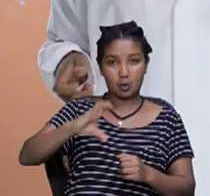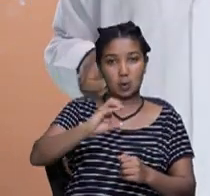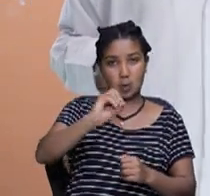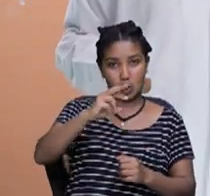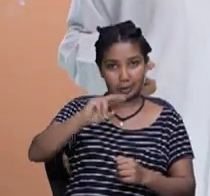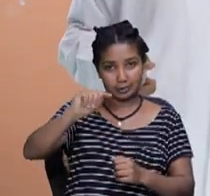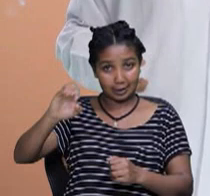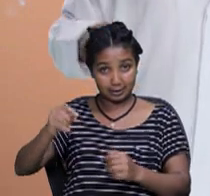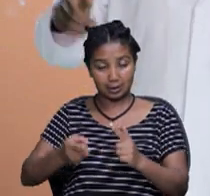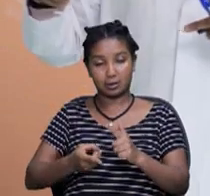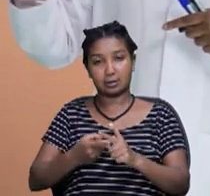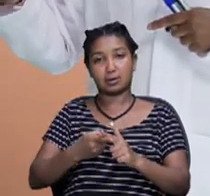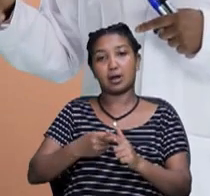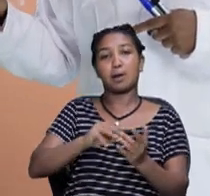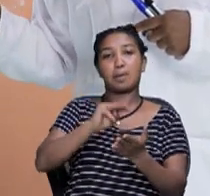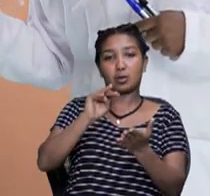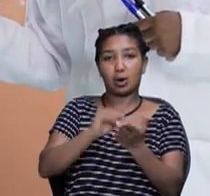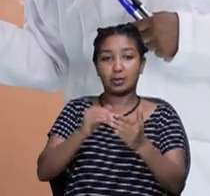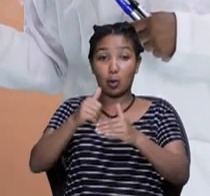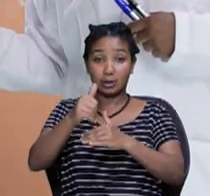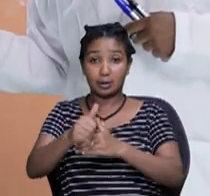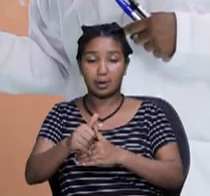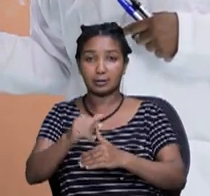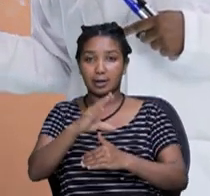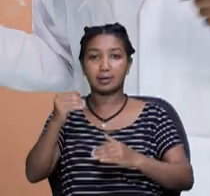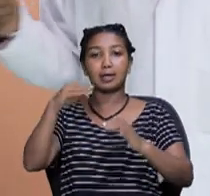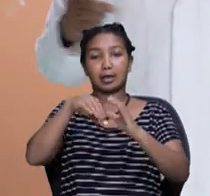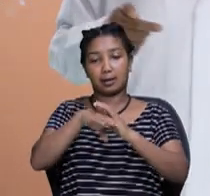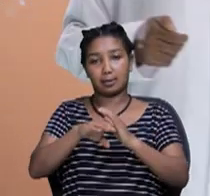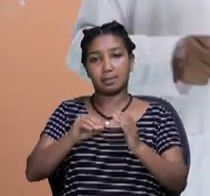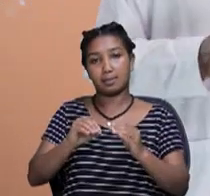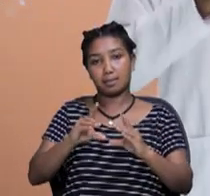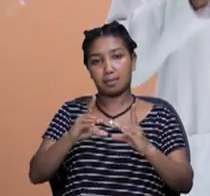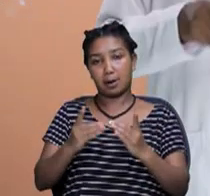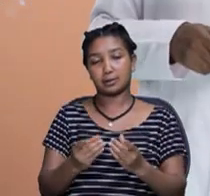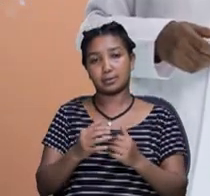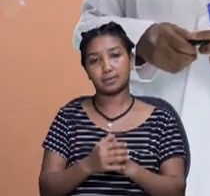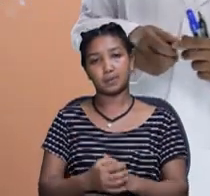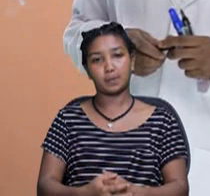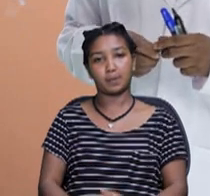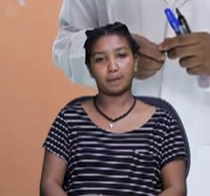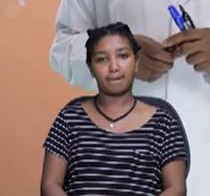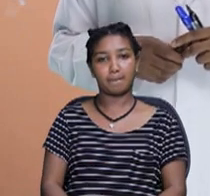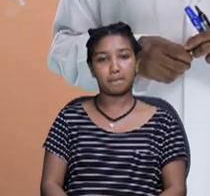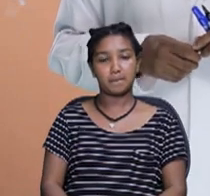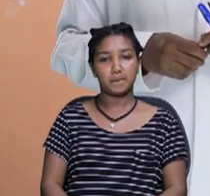and adrenal medulla. The outer part is adrenal cortex, the inner part is adrenal medulla.